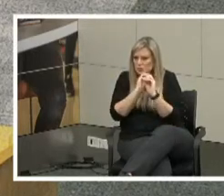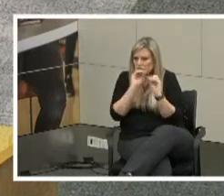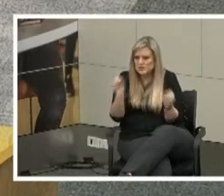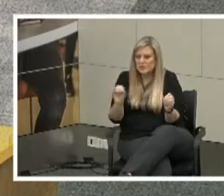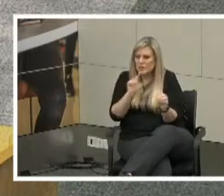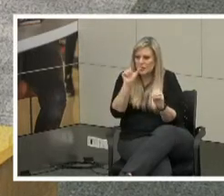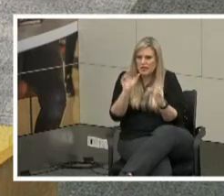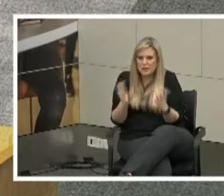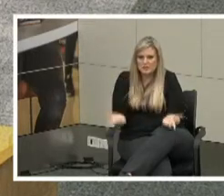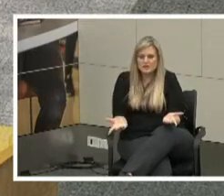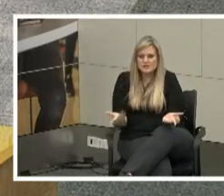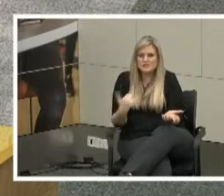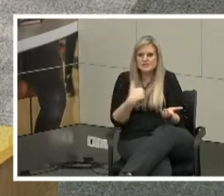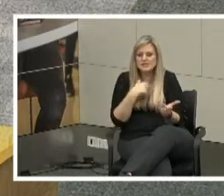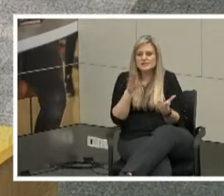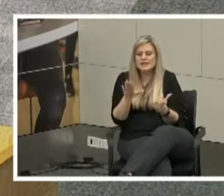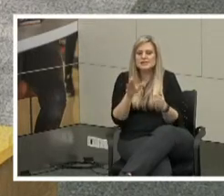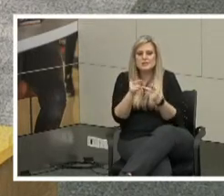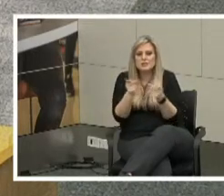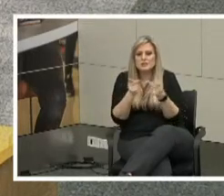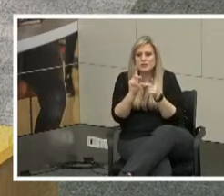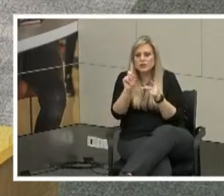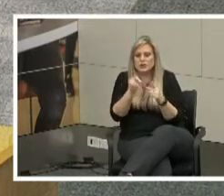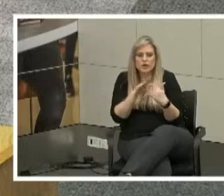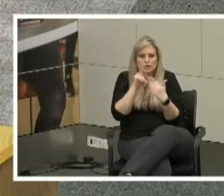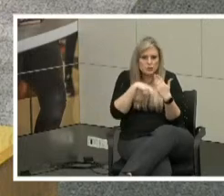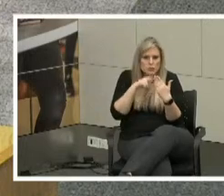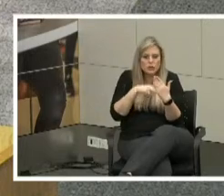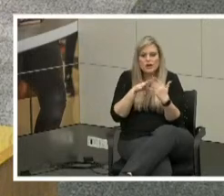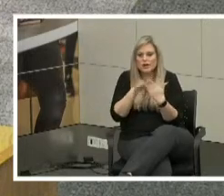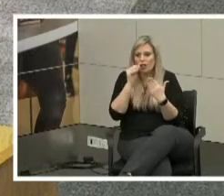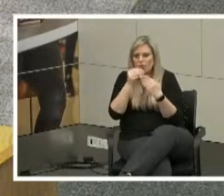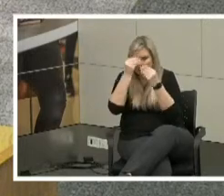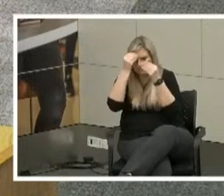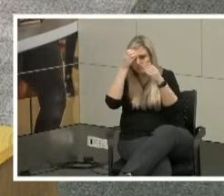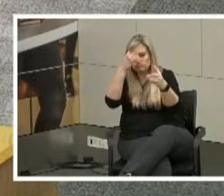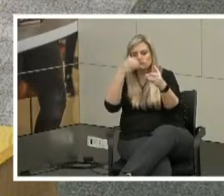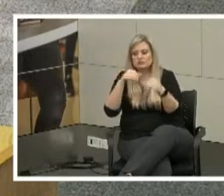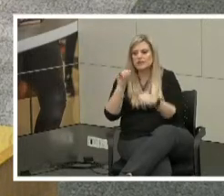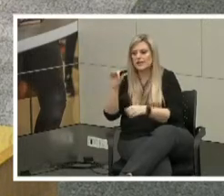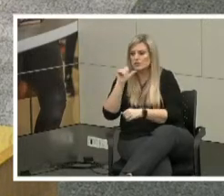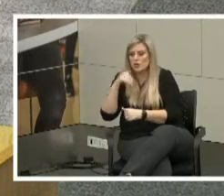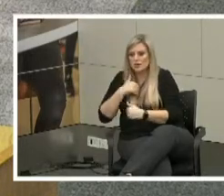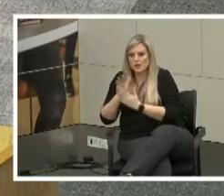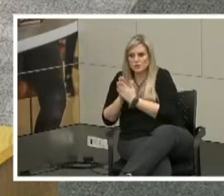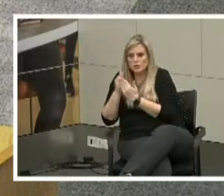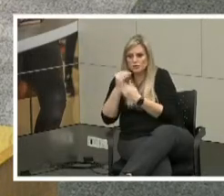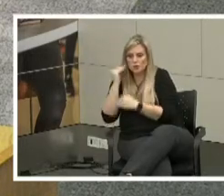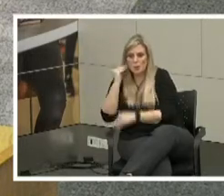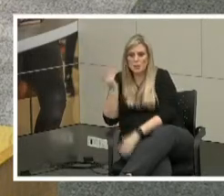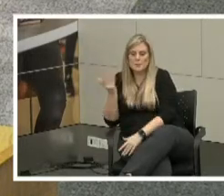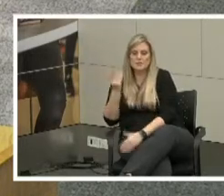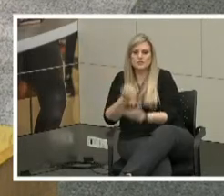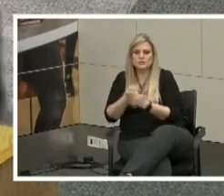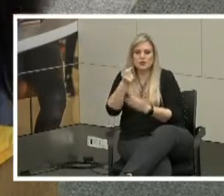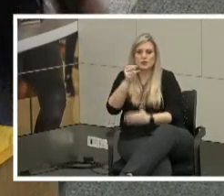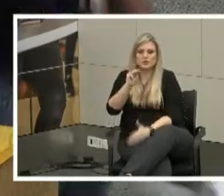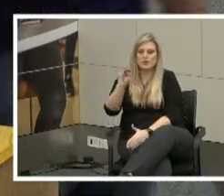expand their knowledge and to read if they don't have books at home and you're taking that away don't remove libraries or Librarians remove Mike